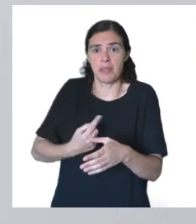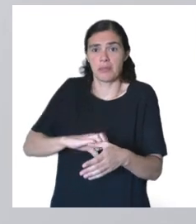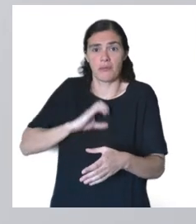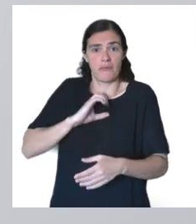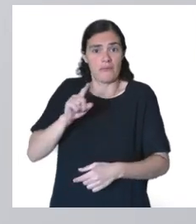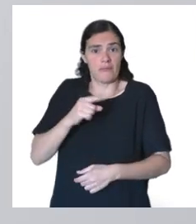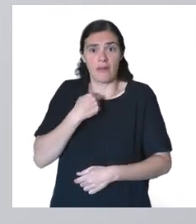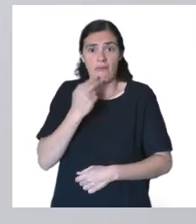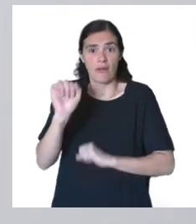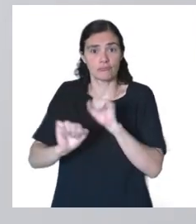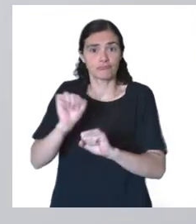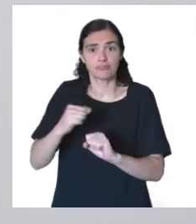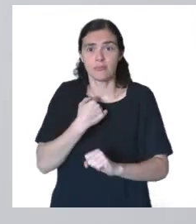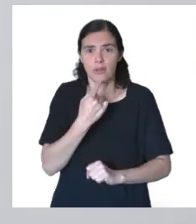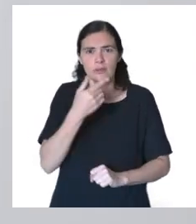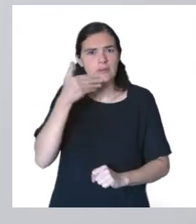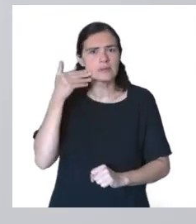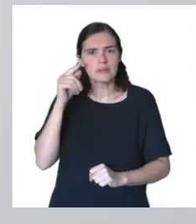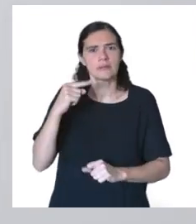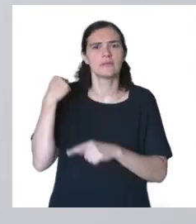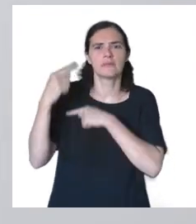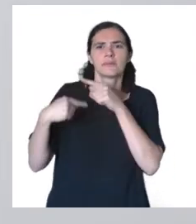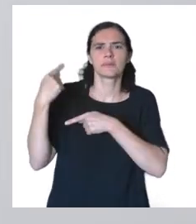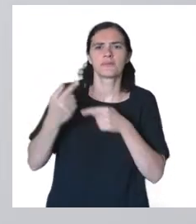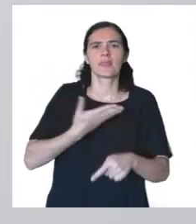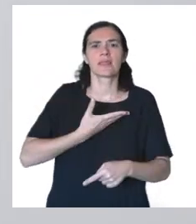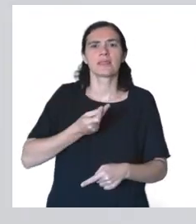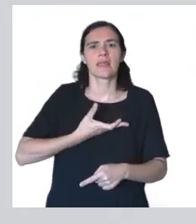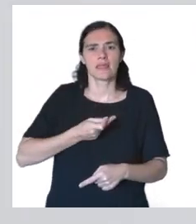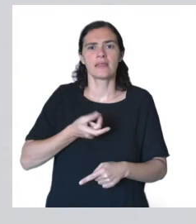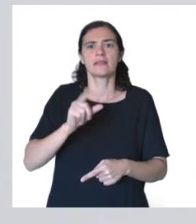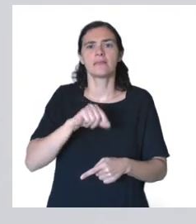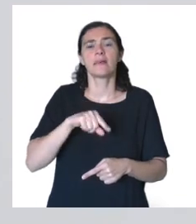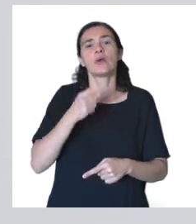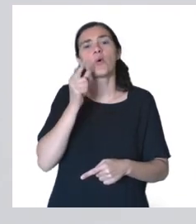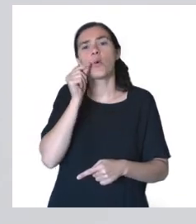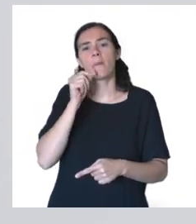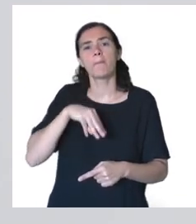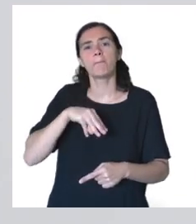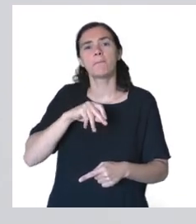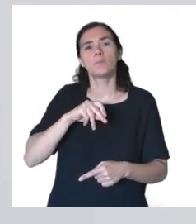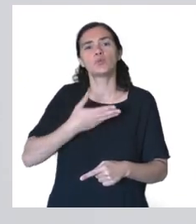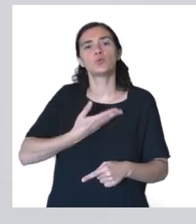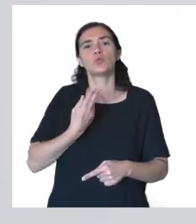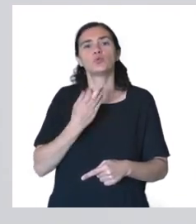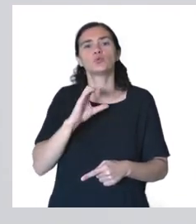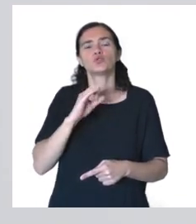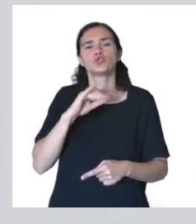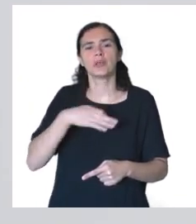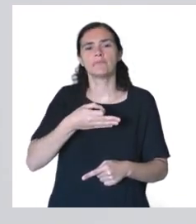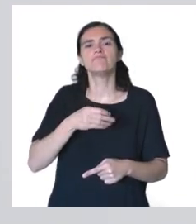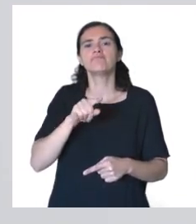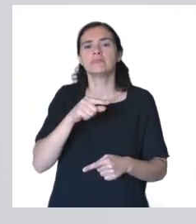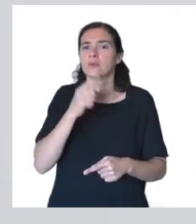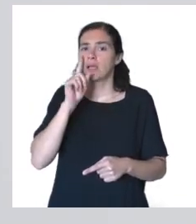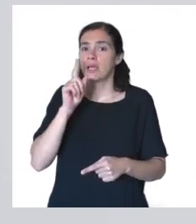to trust the voice of the artist. I mentioned early on the tradition of Dada and the tradition of Marcel Duchamp. Marcel Duchamp is the